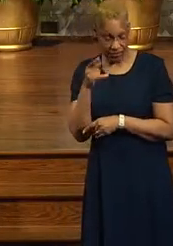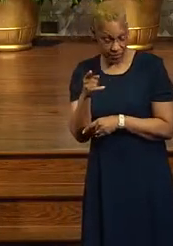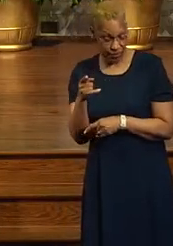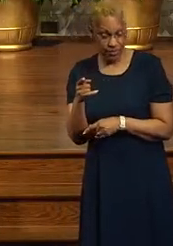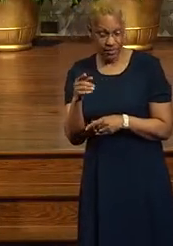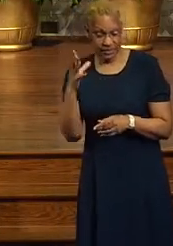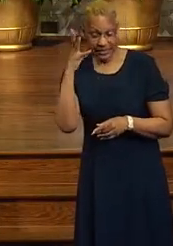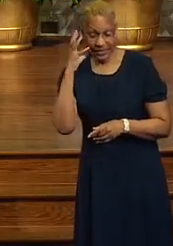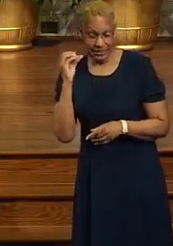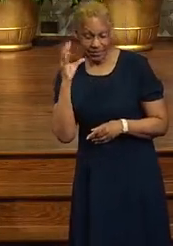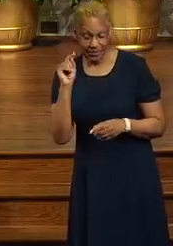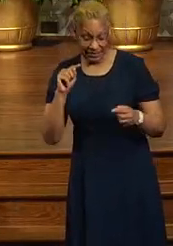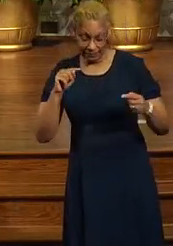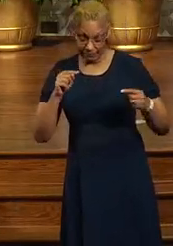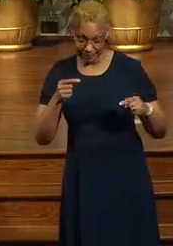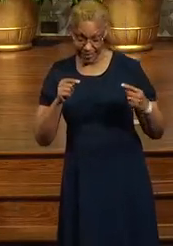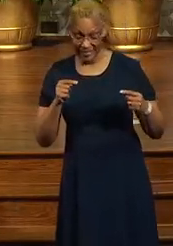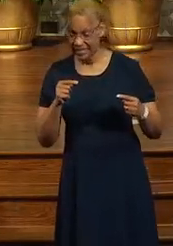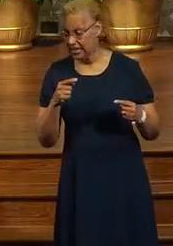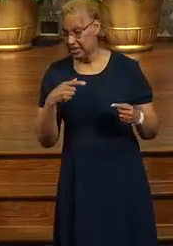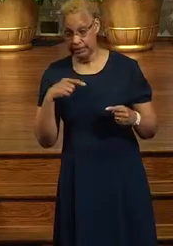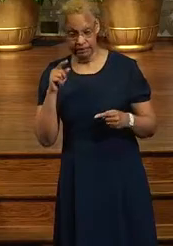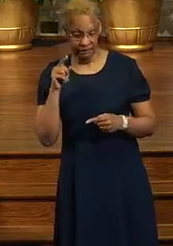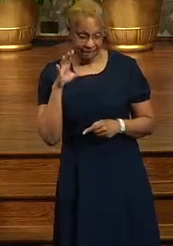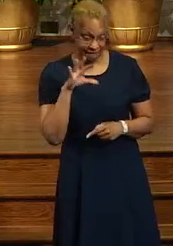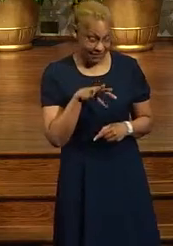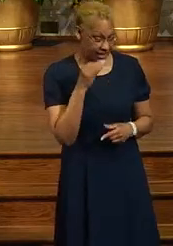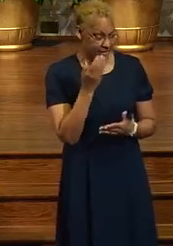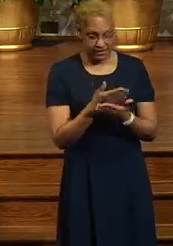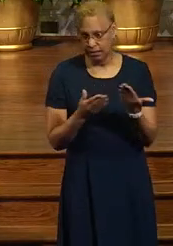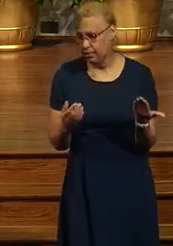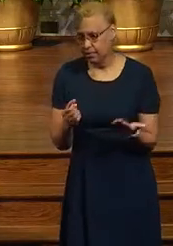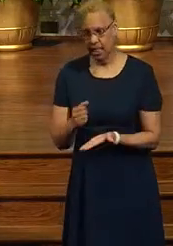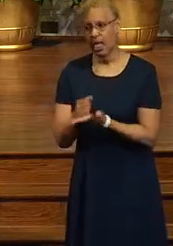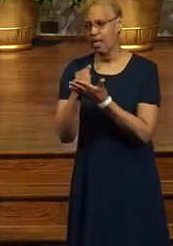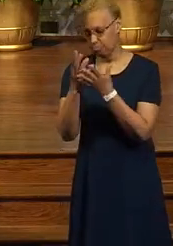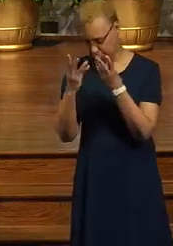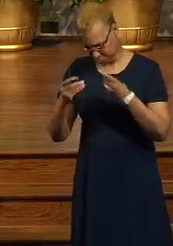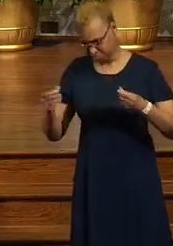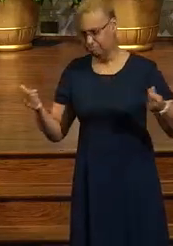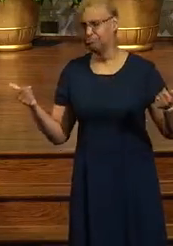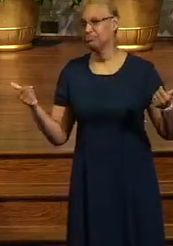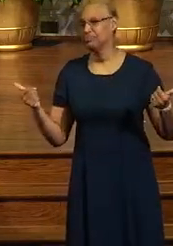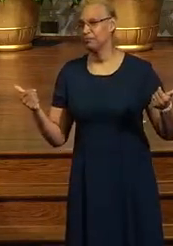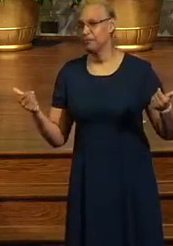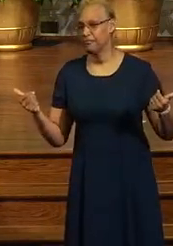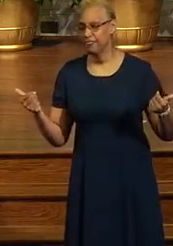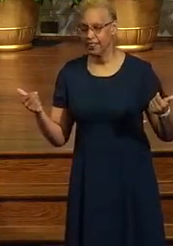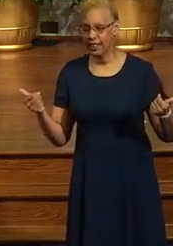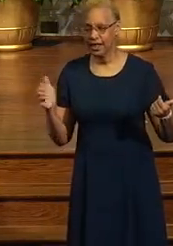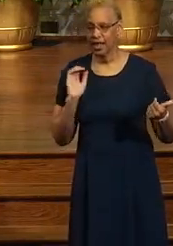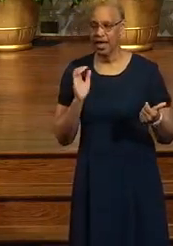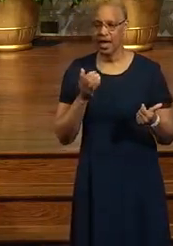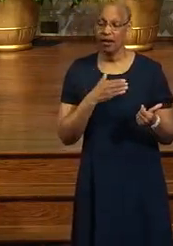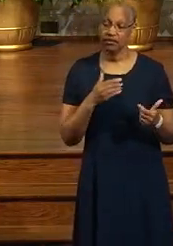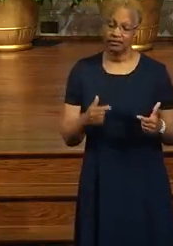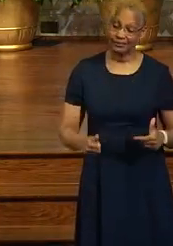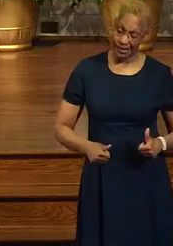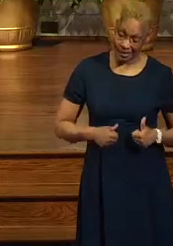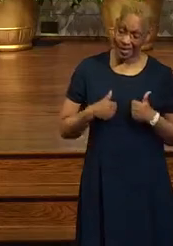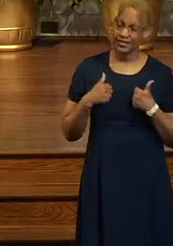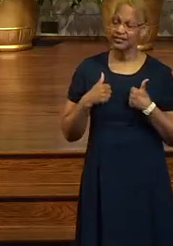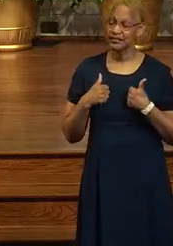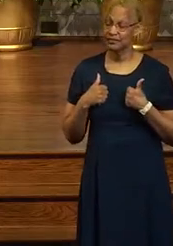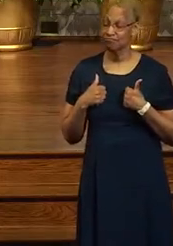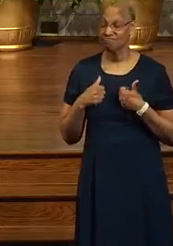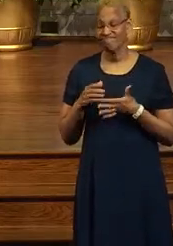pain, you're going to try to find a cure. Am I right about it? Our lives is damaged, and